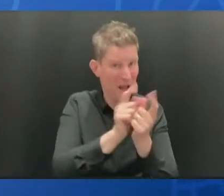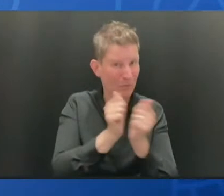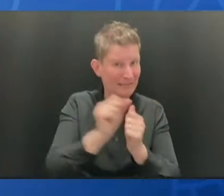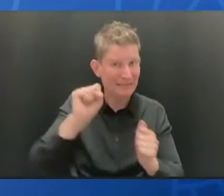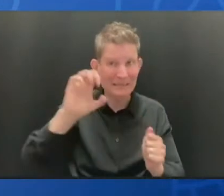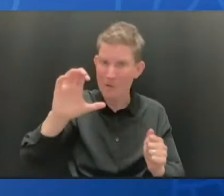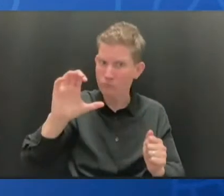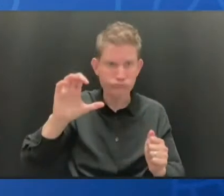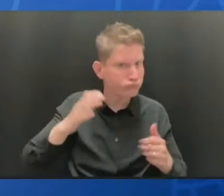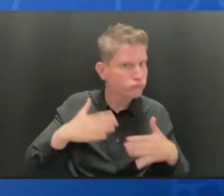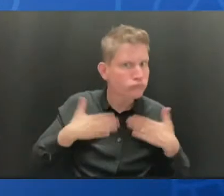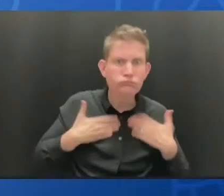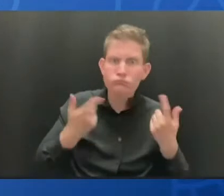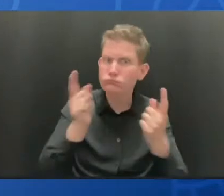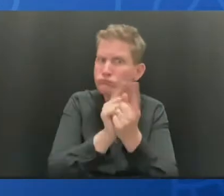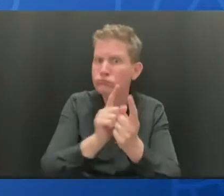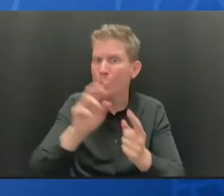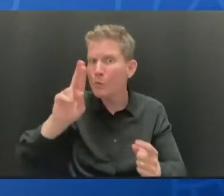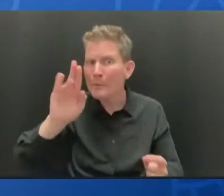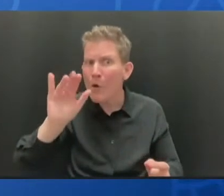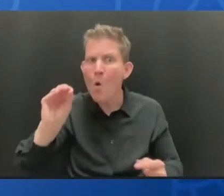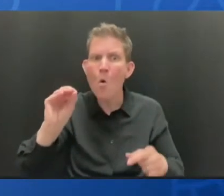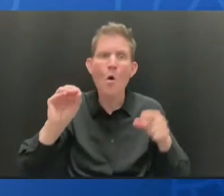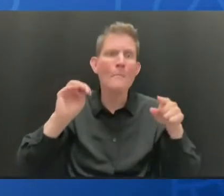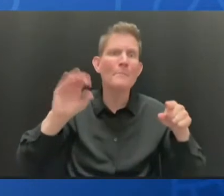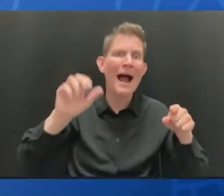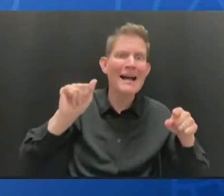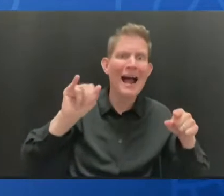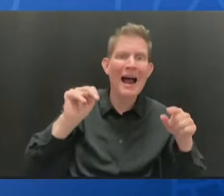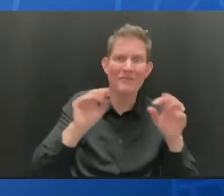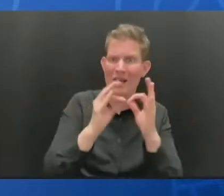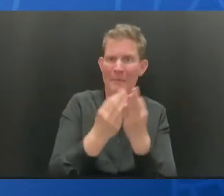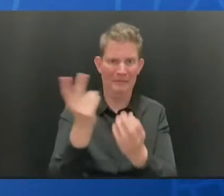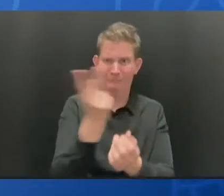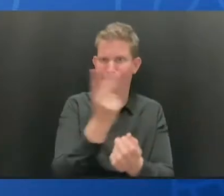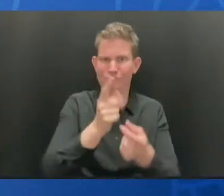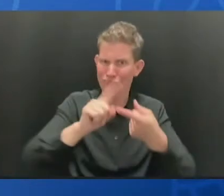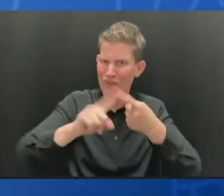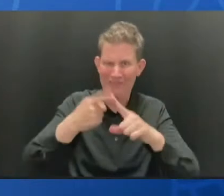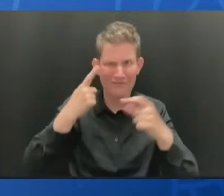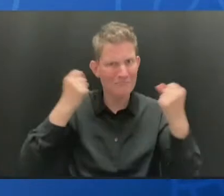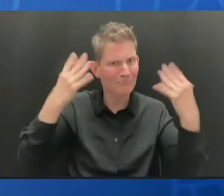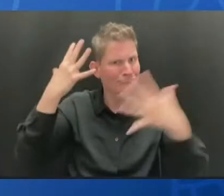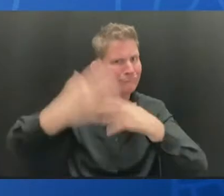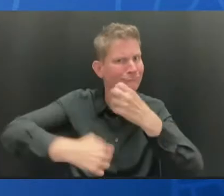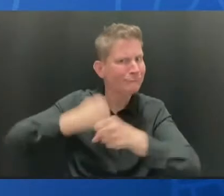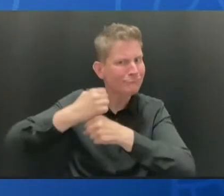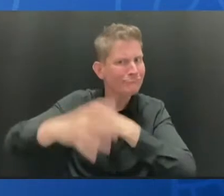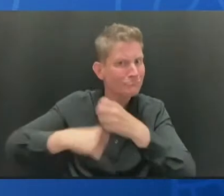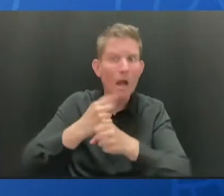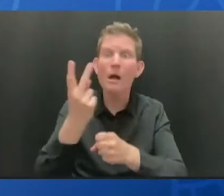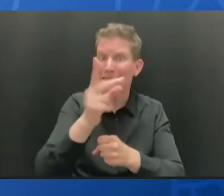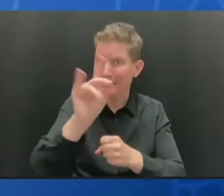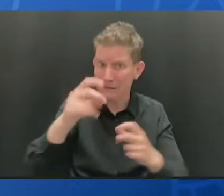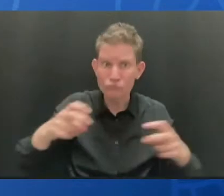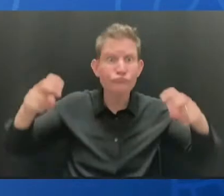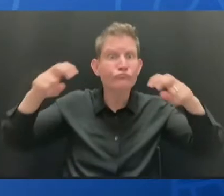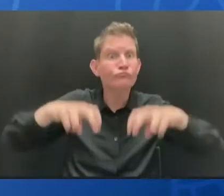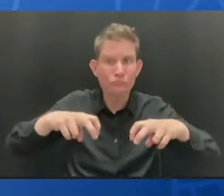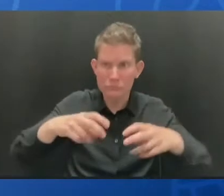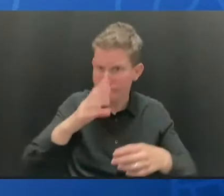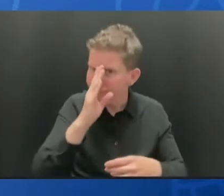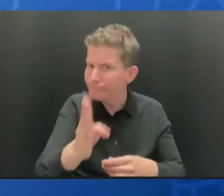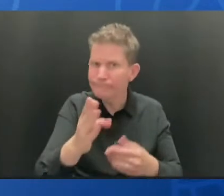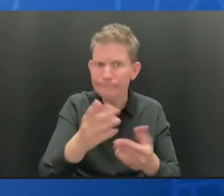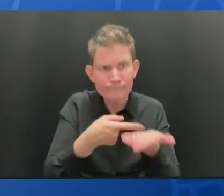and McCain families have been friends for decades, but that they had a frank conversation about what's happening between Israel and